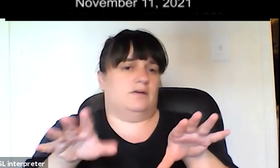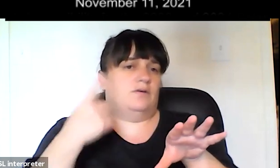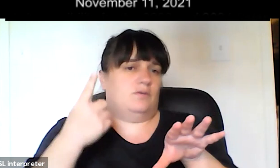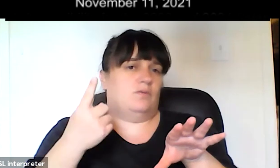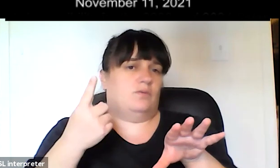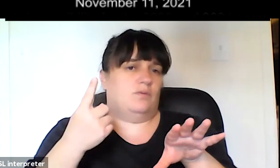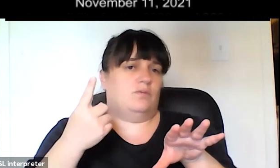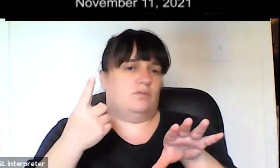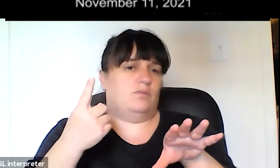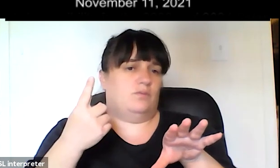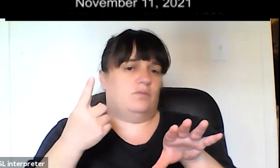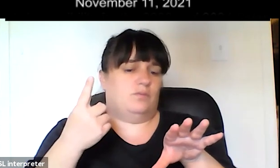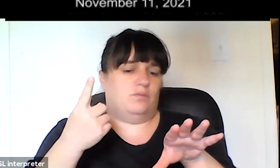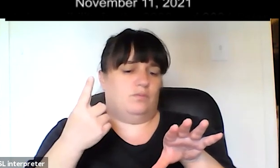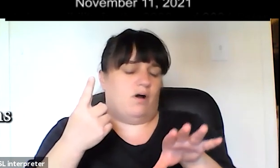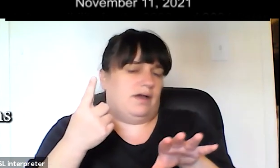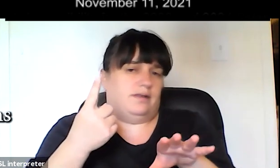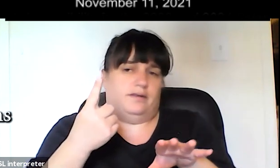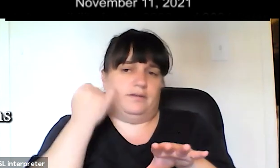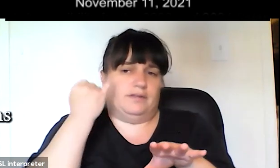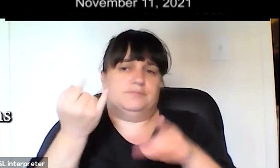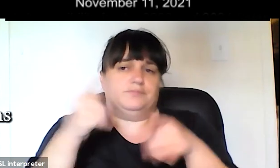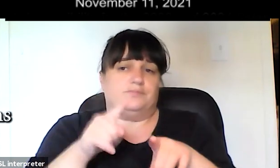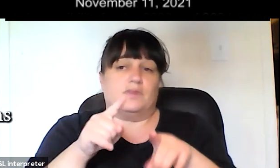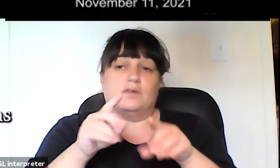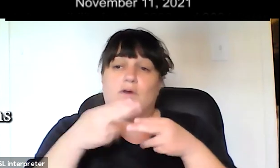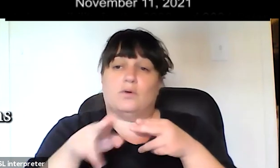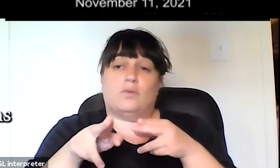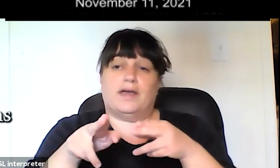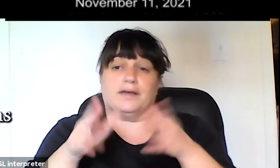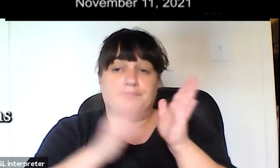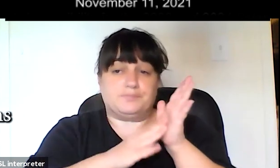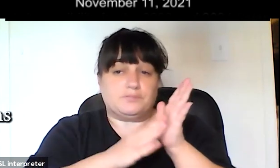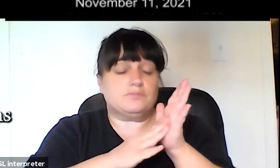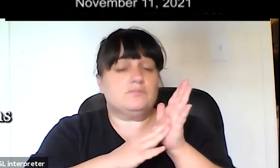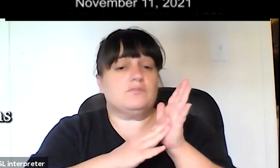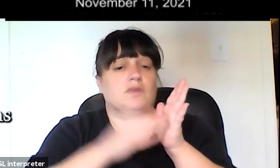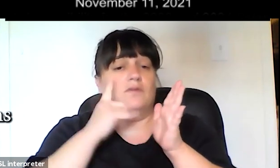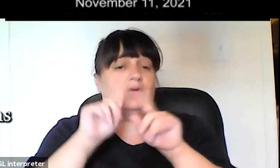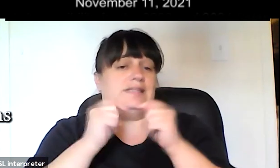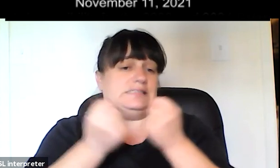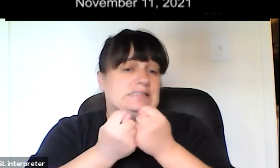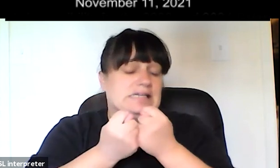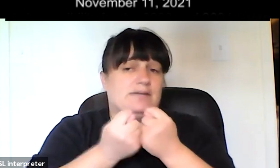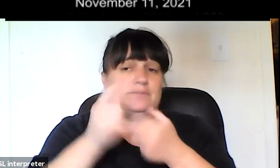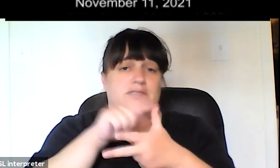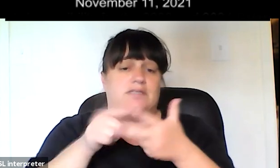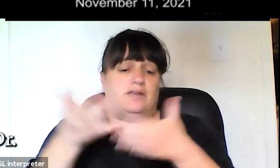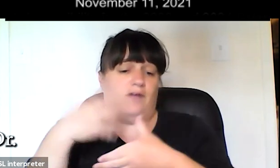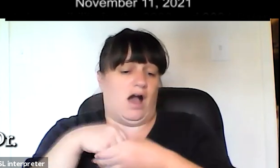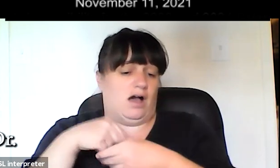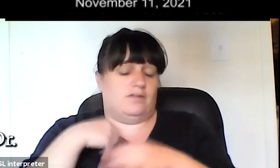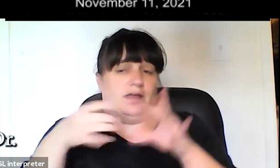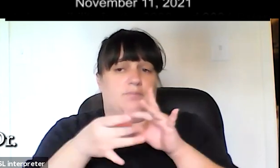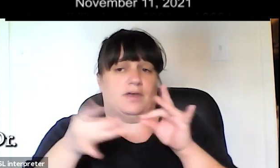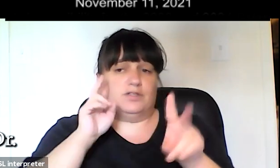little drop of a nugget has occurred. So just a quick shout out to the teams that have been involved. As I mentioned, the